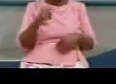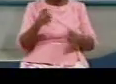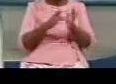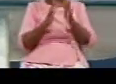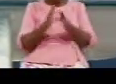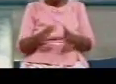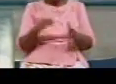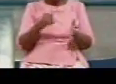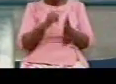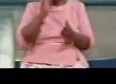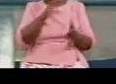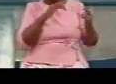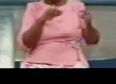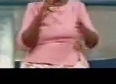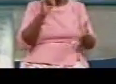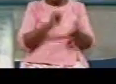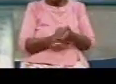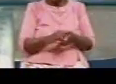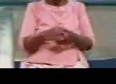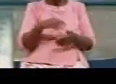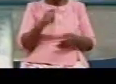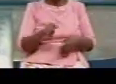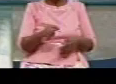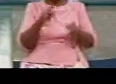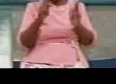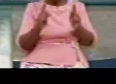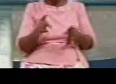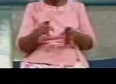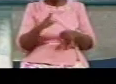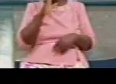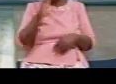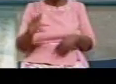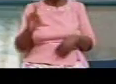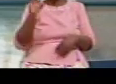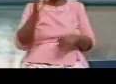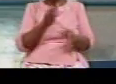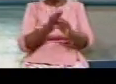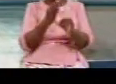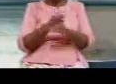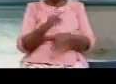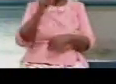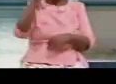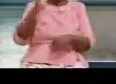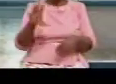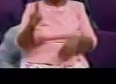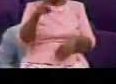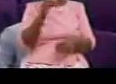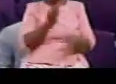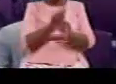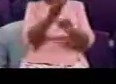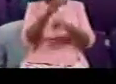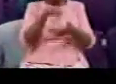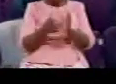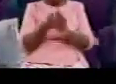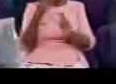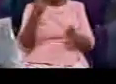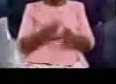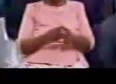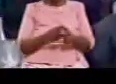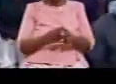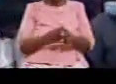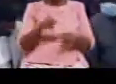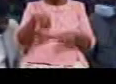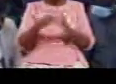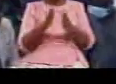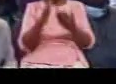that the person be found faithful. He'll find you faithful in Jesus' name. In Colossians